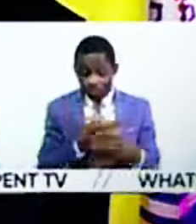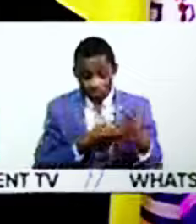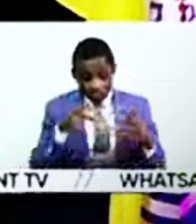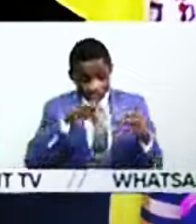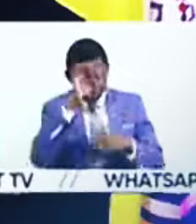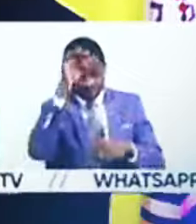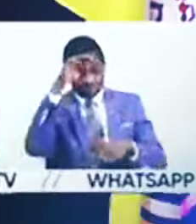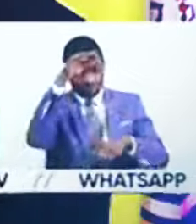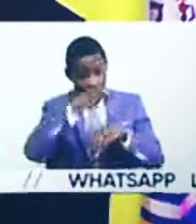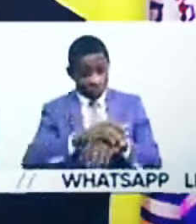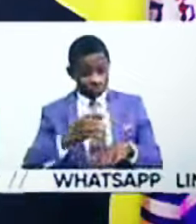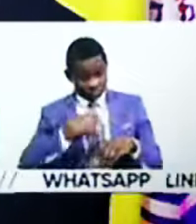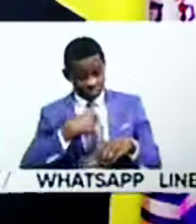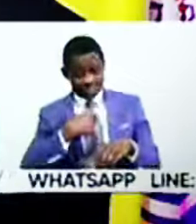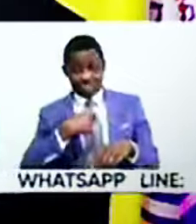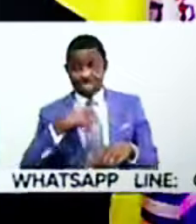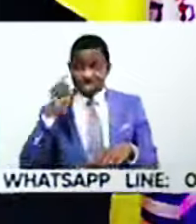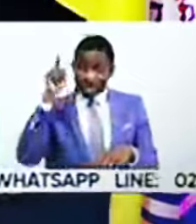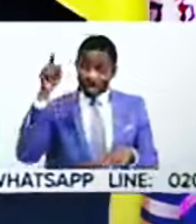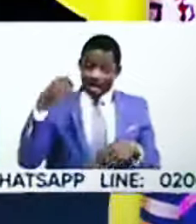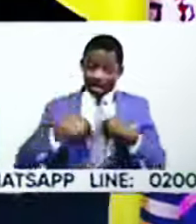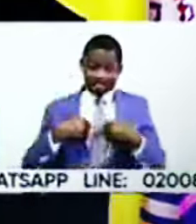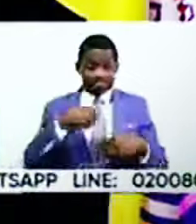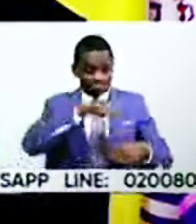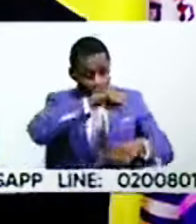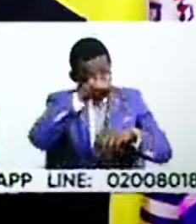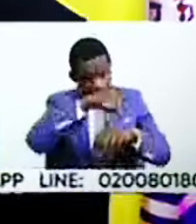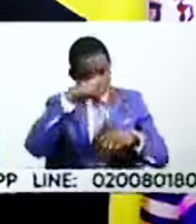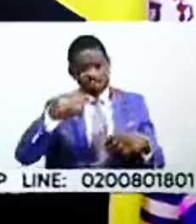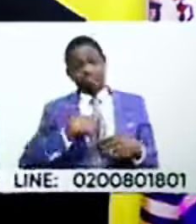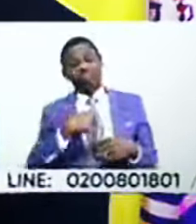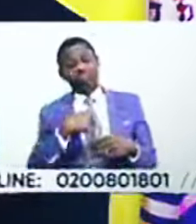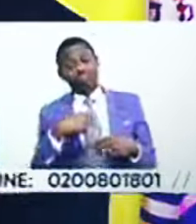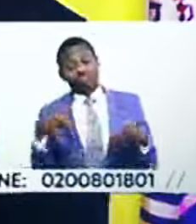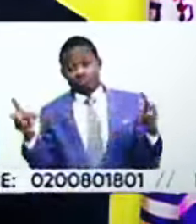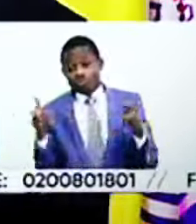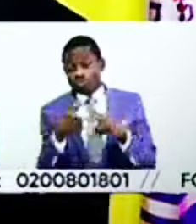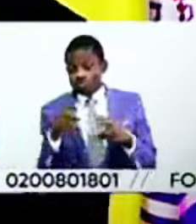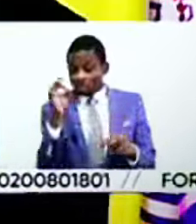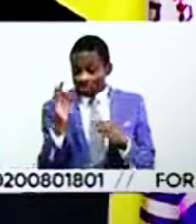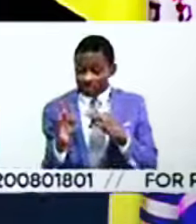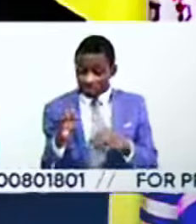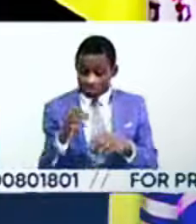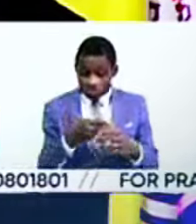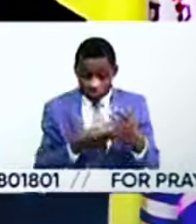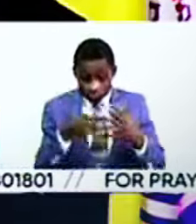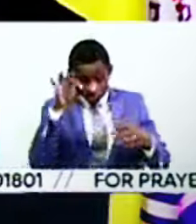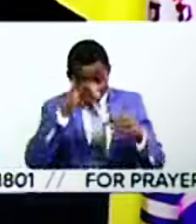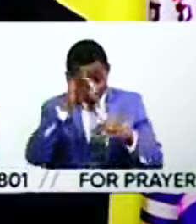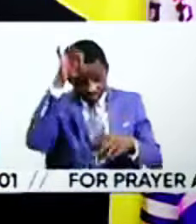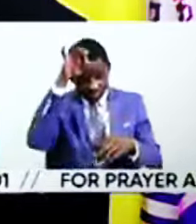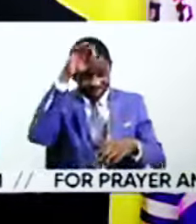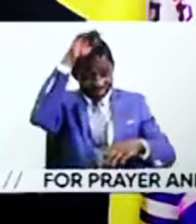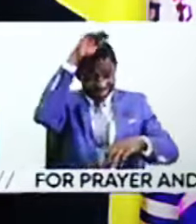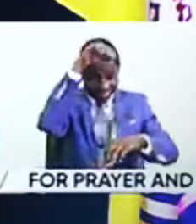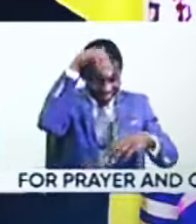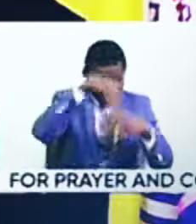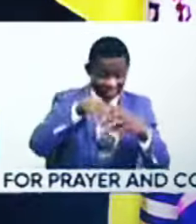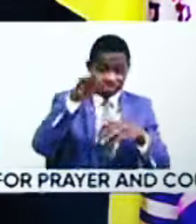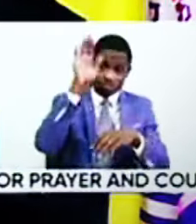And I want to say that once the Holy Spirit is upon your life, he has anointed you.